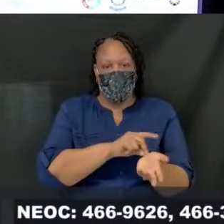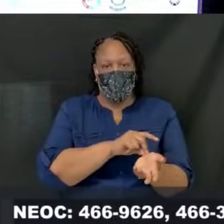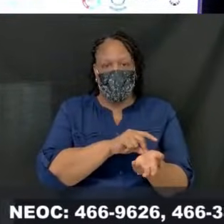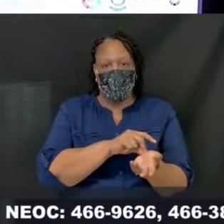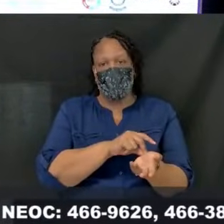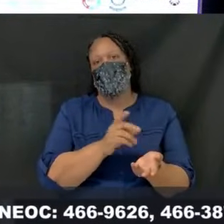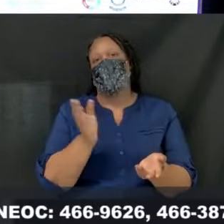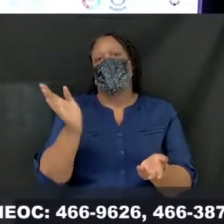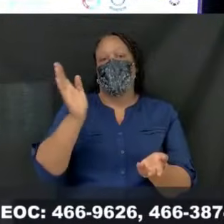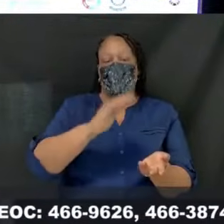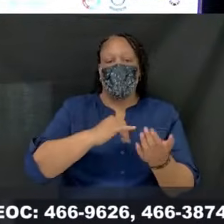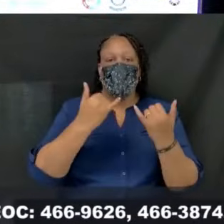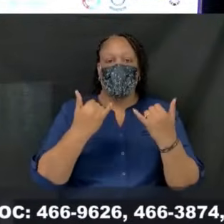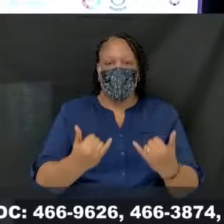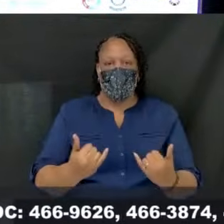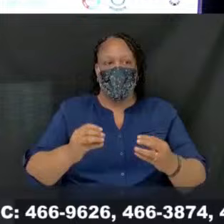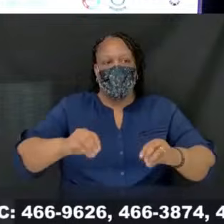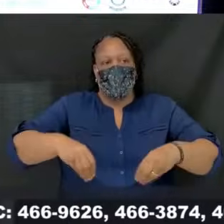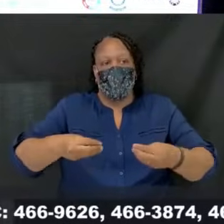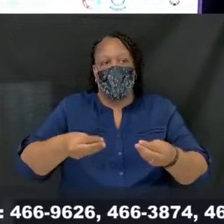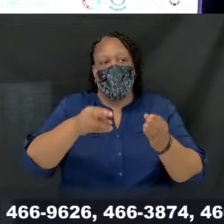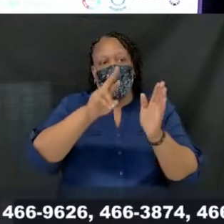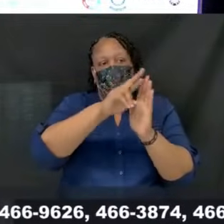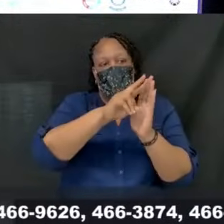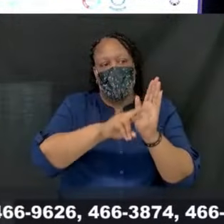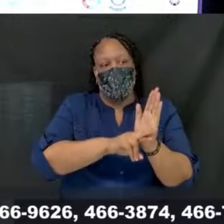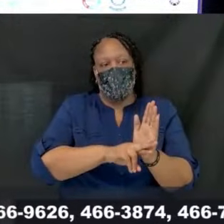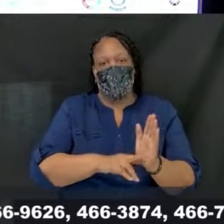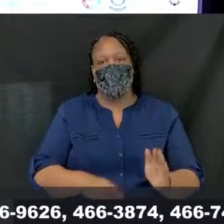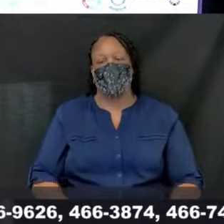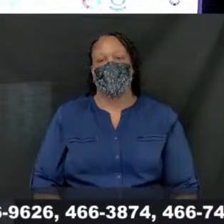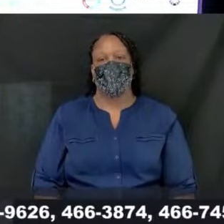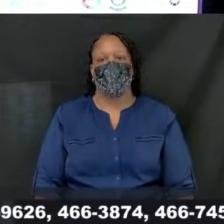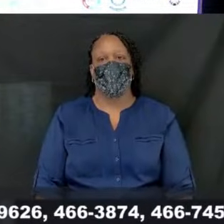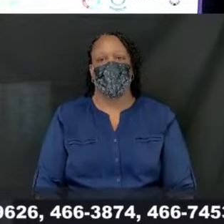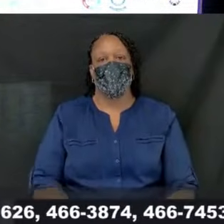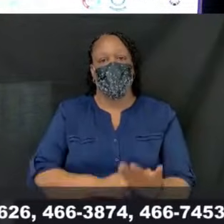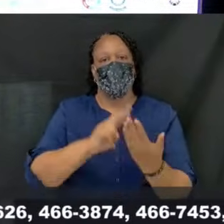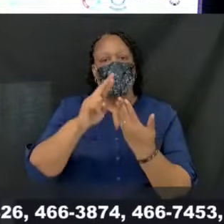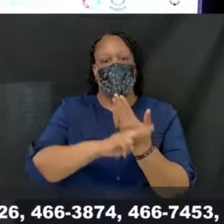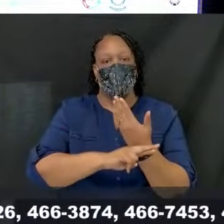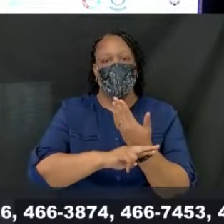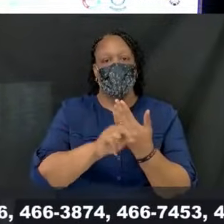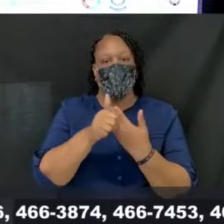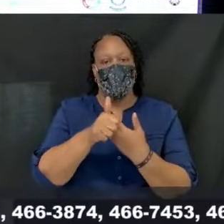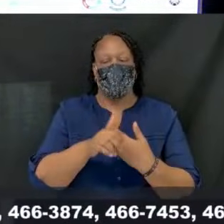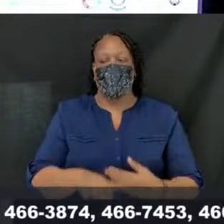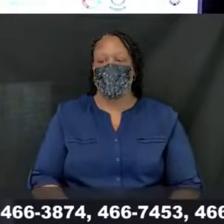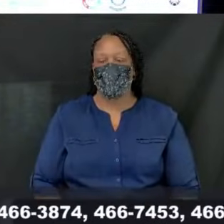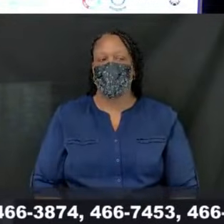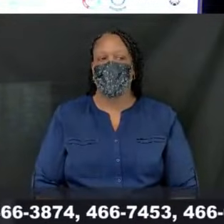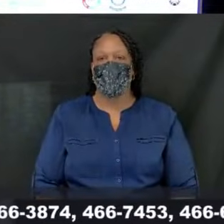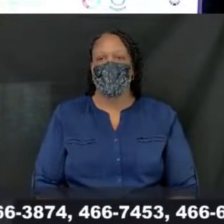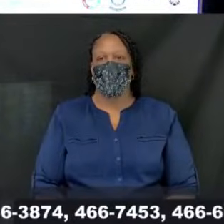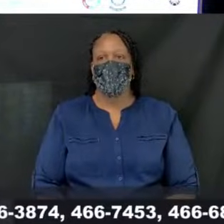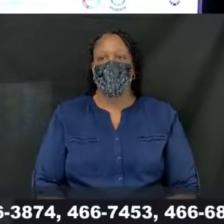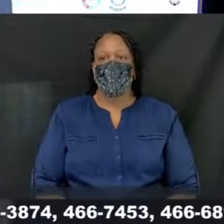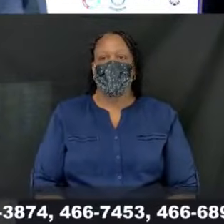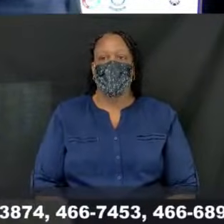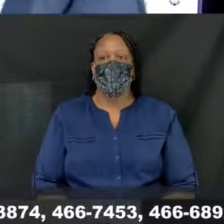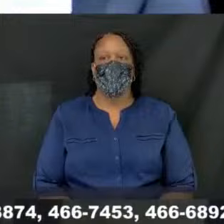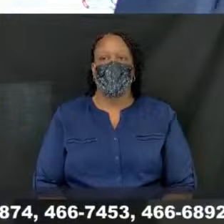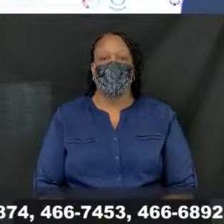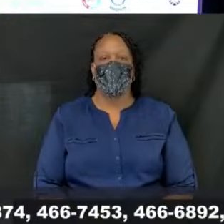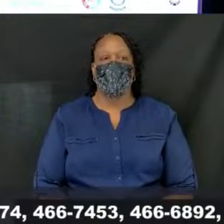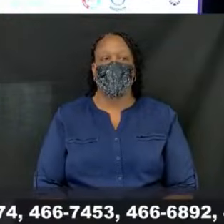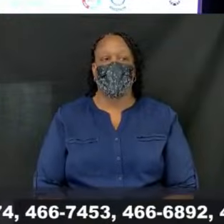the Medical Chief of Staff at the JNF General Hospital and Acting CMO, to address us.